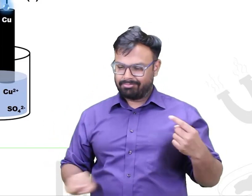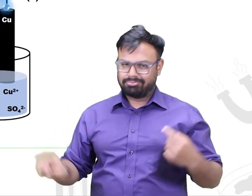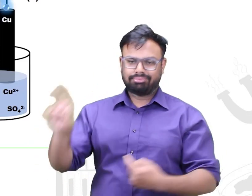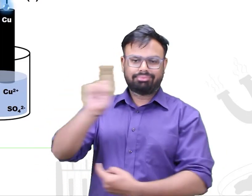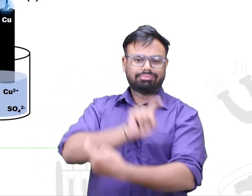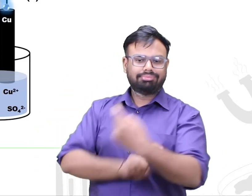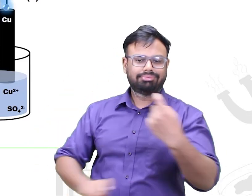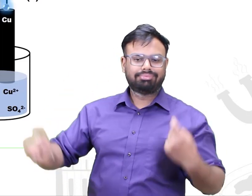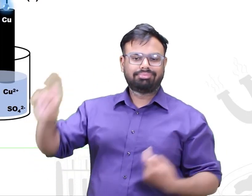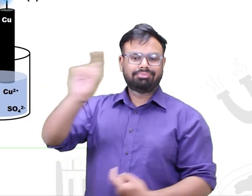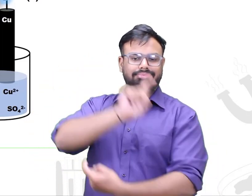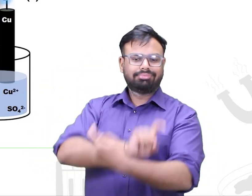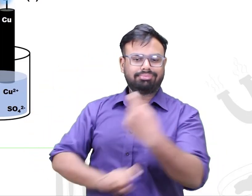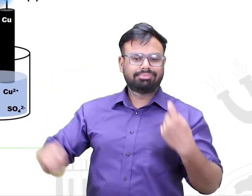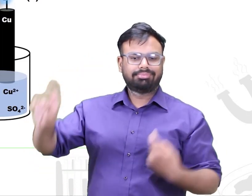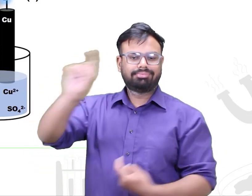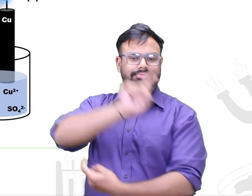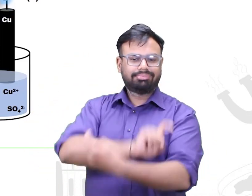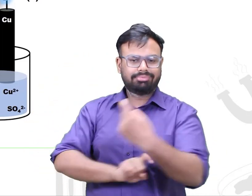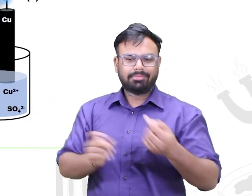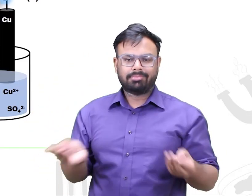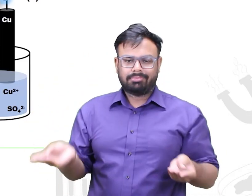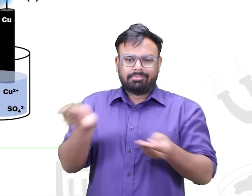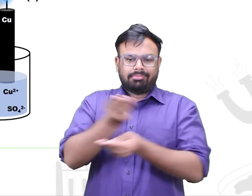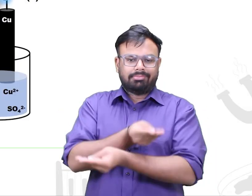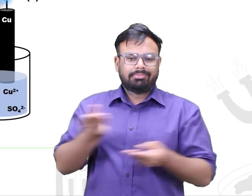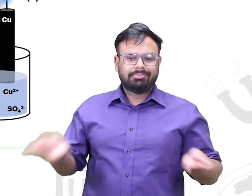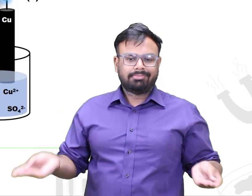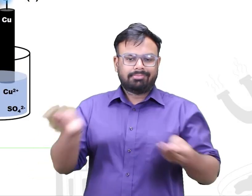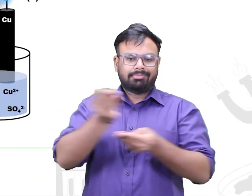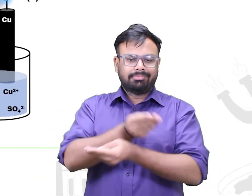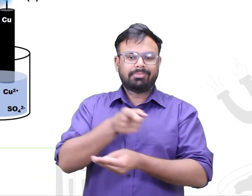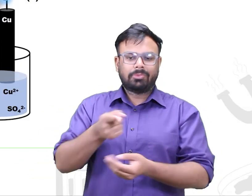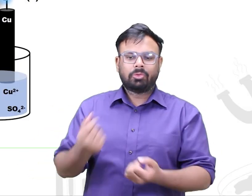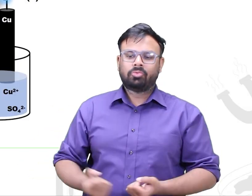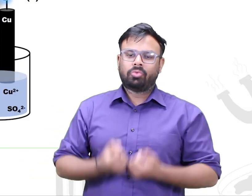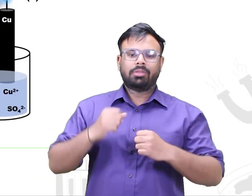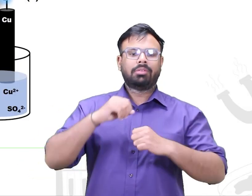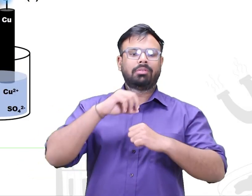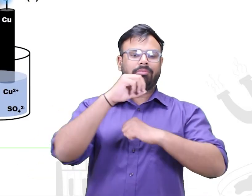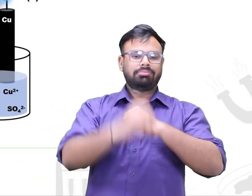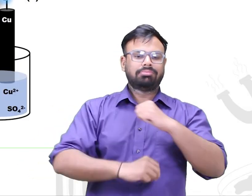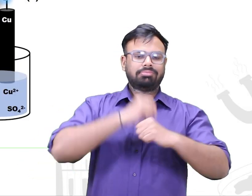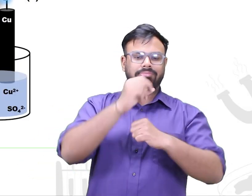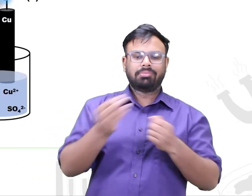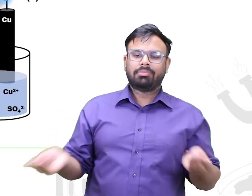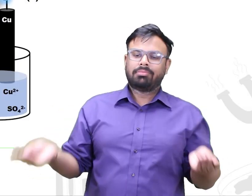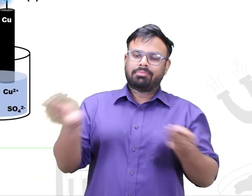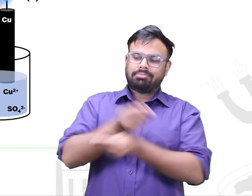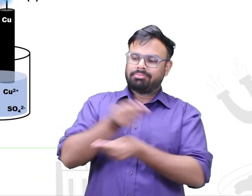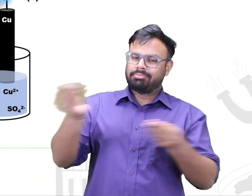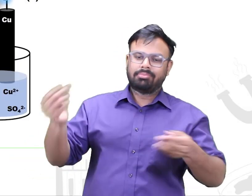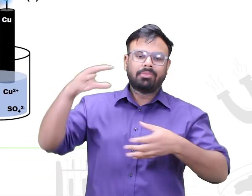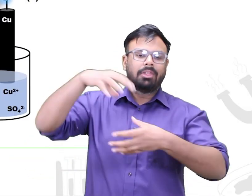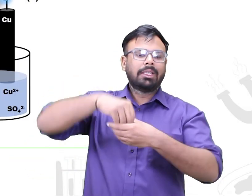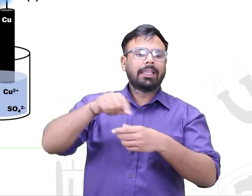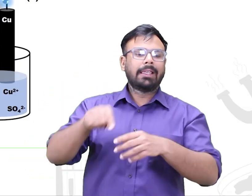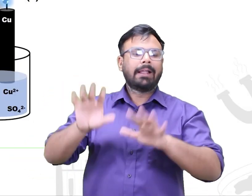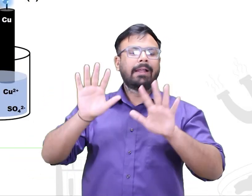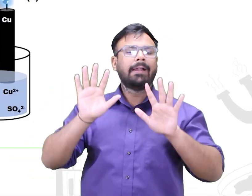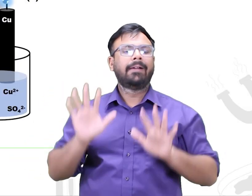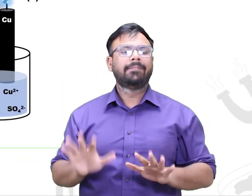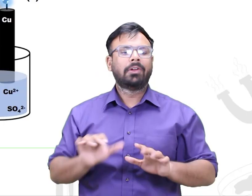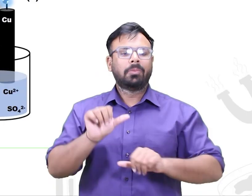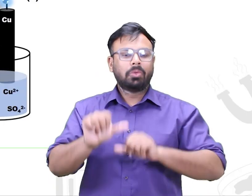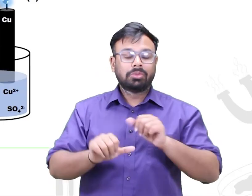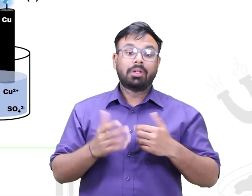and reduction half cells of the galvanic cell. Generally, a salt bridge is composed of strong electrolytes like potassium chloride,